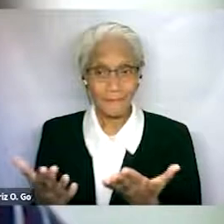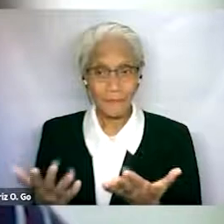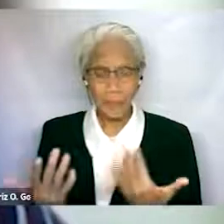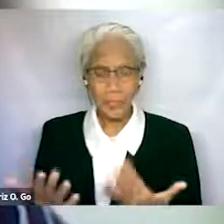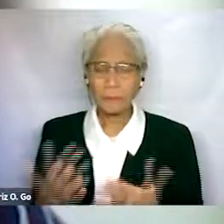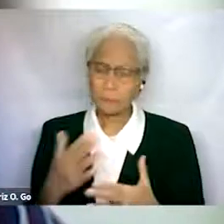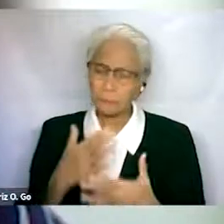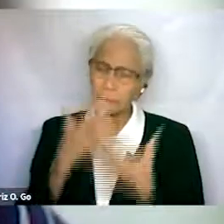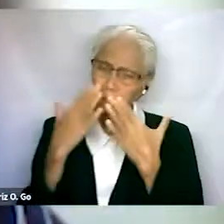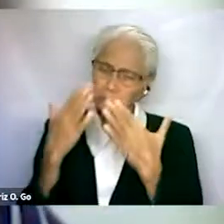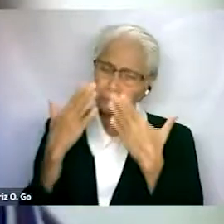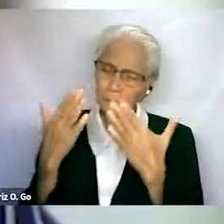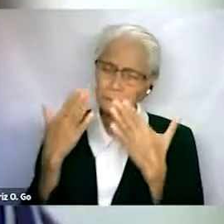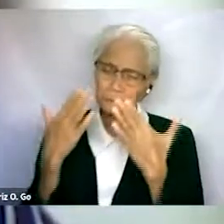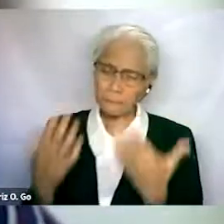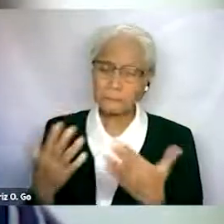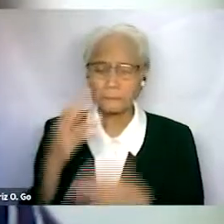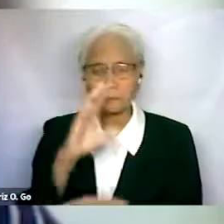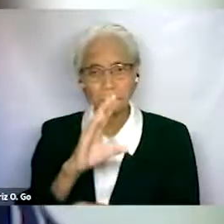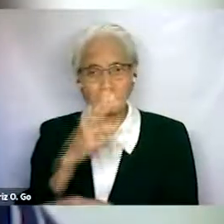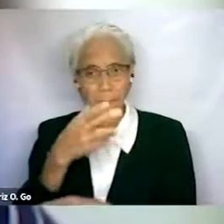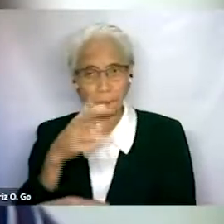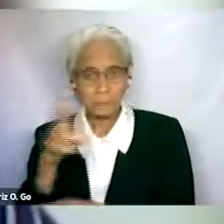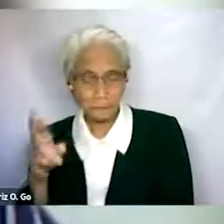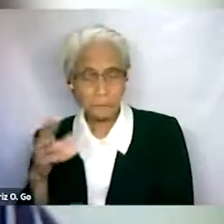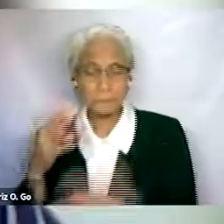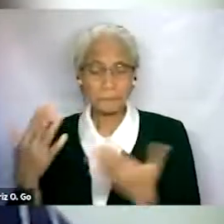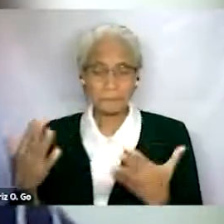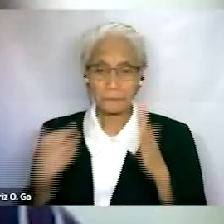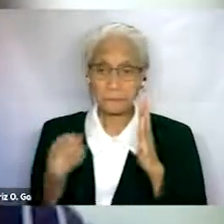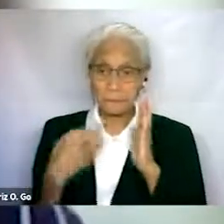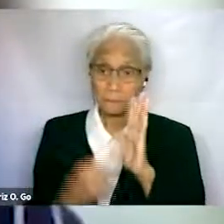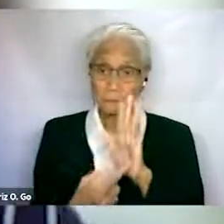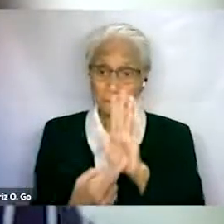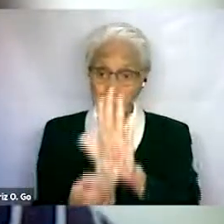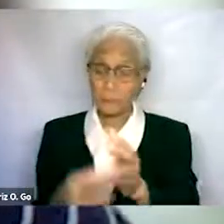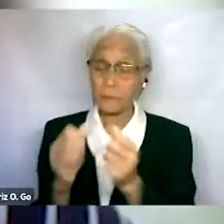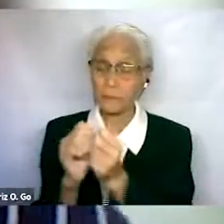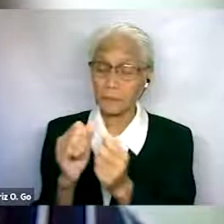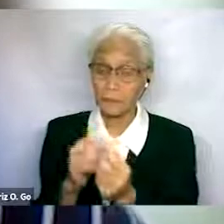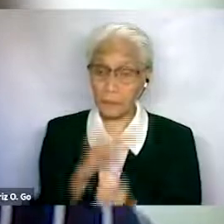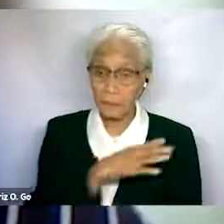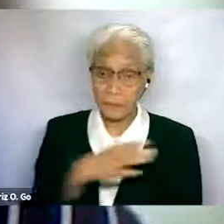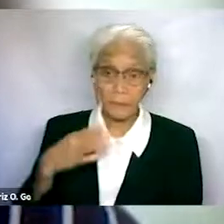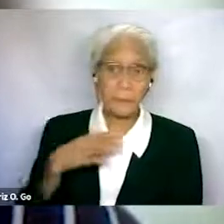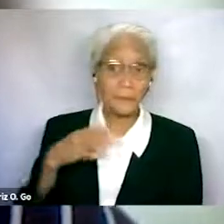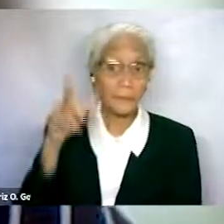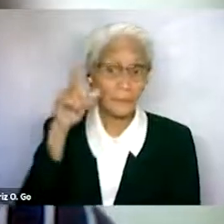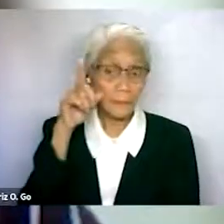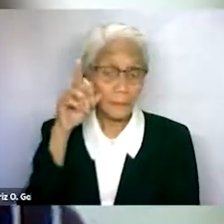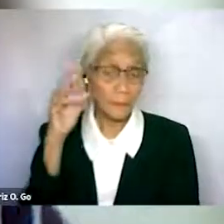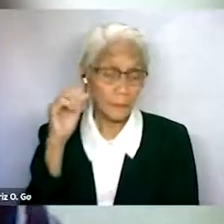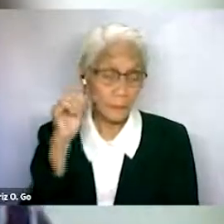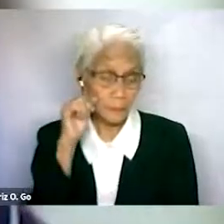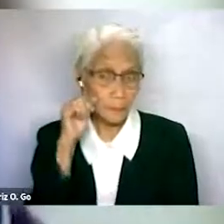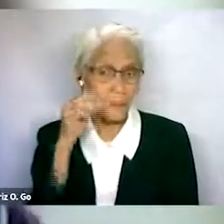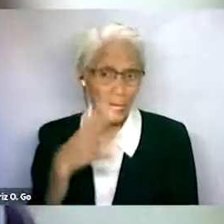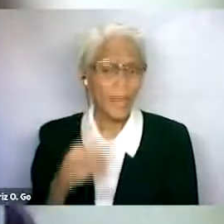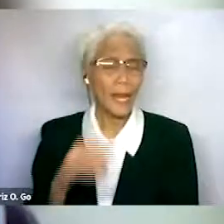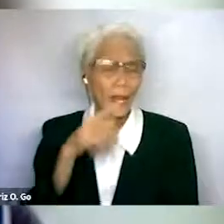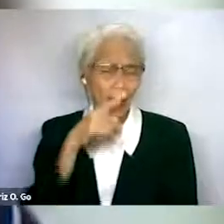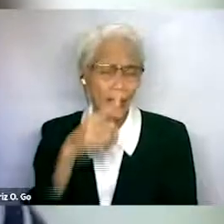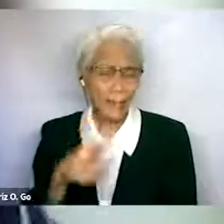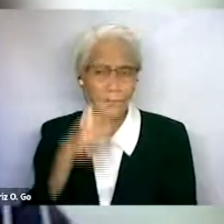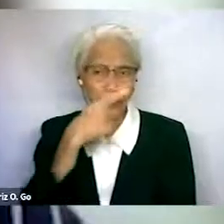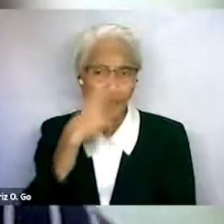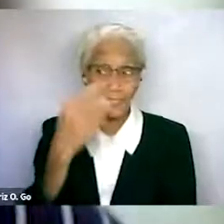represented today earlier with our Commissioner Leia Talodra Armamento. And I'm also lucky because the previous speaker,